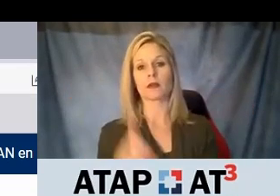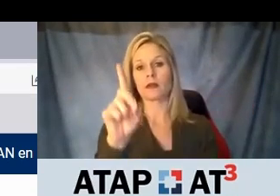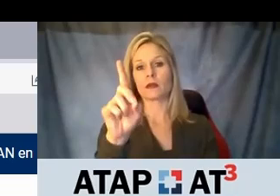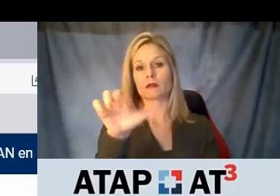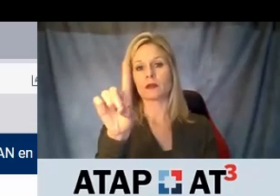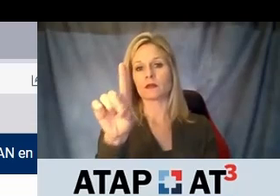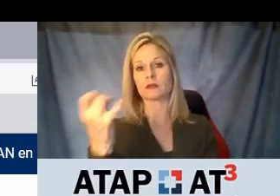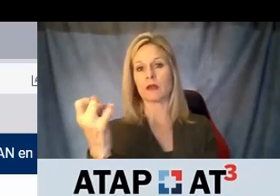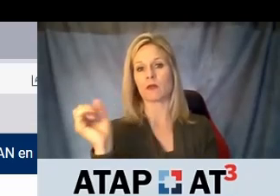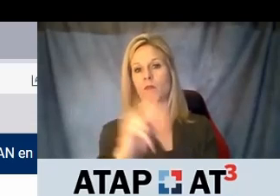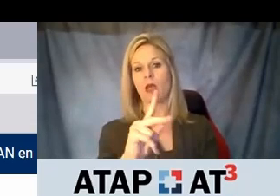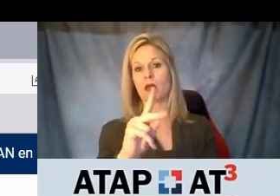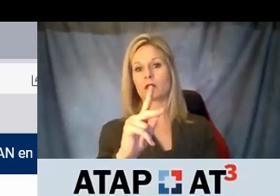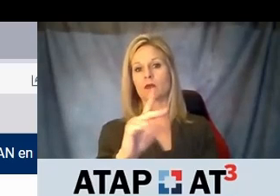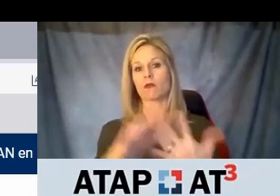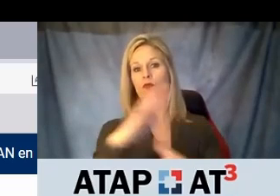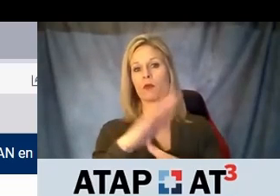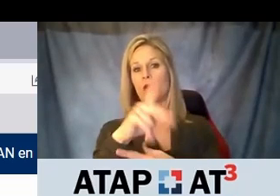main PowerPoint.